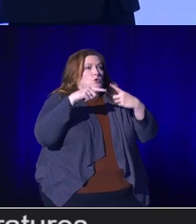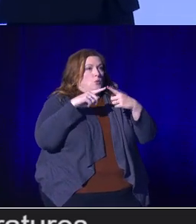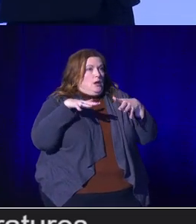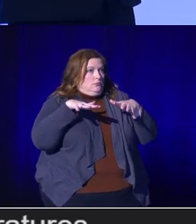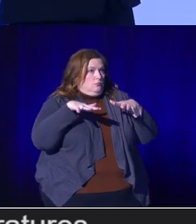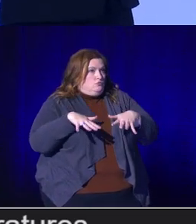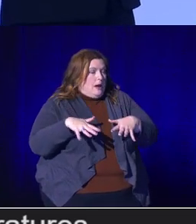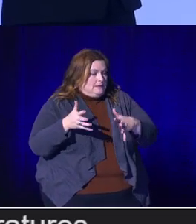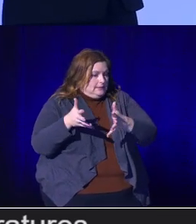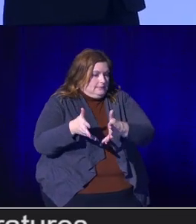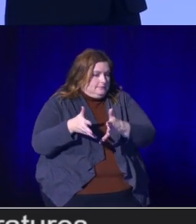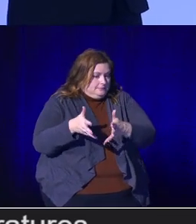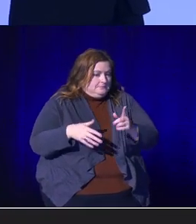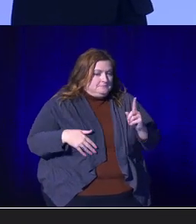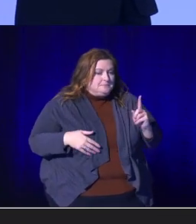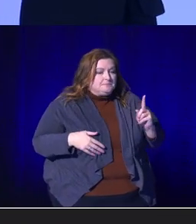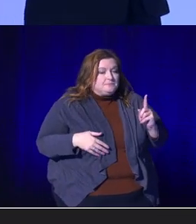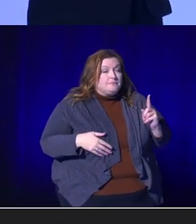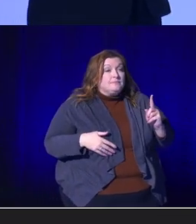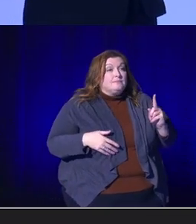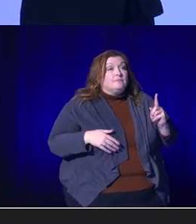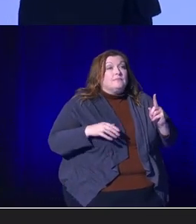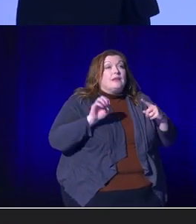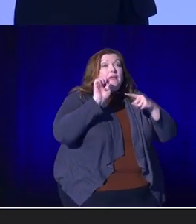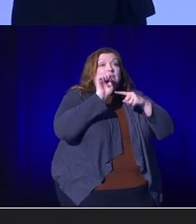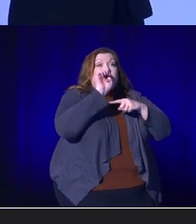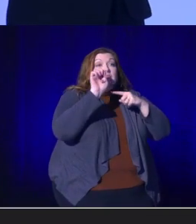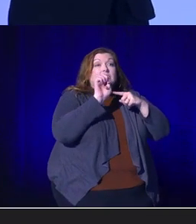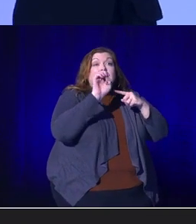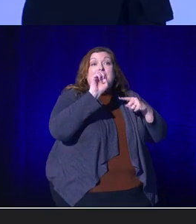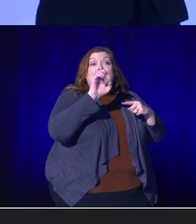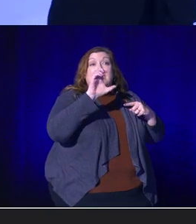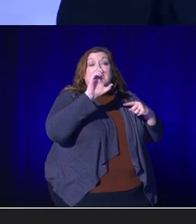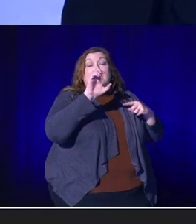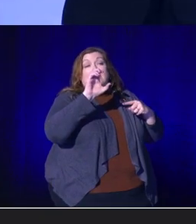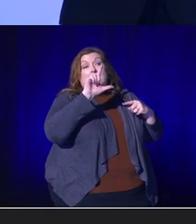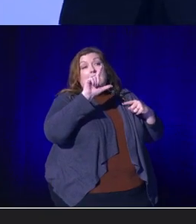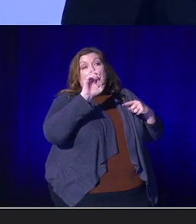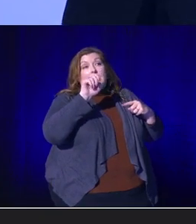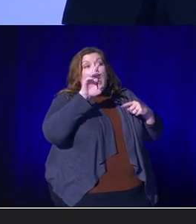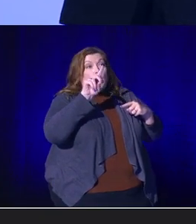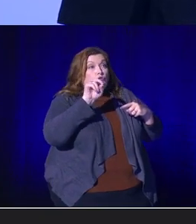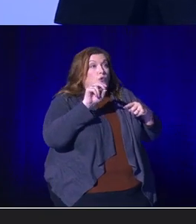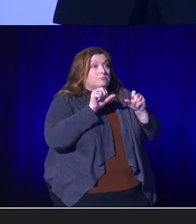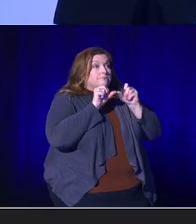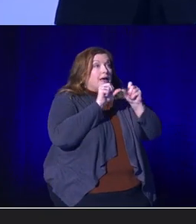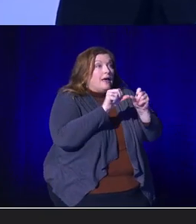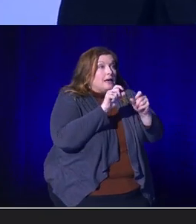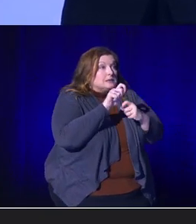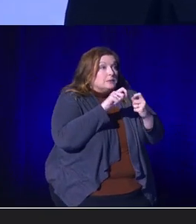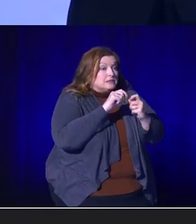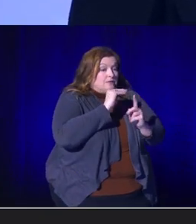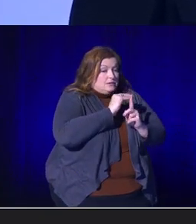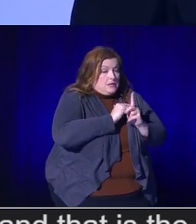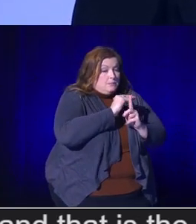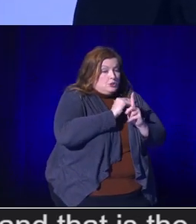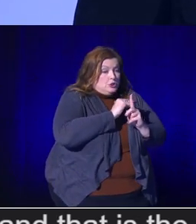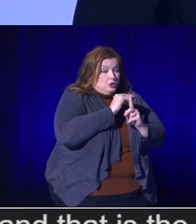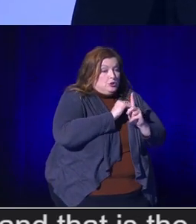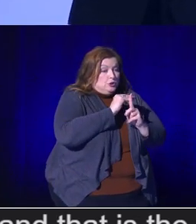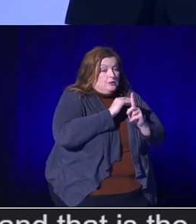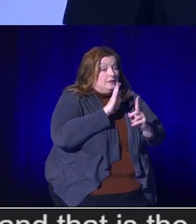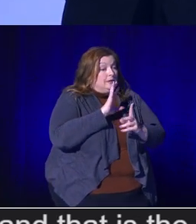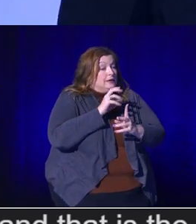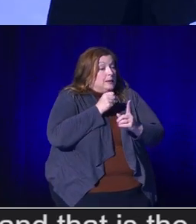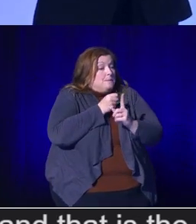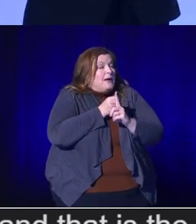that is the electrodes that are held at a specific temperature, so their redox potential is